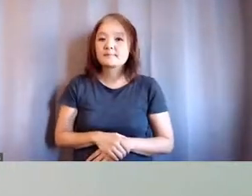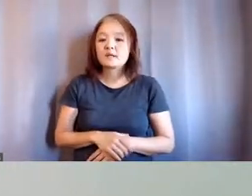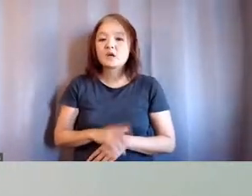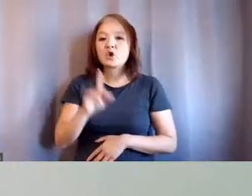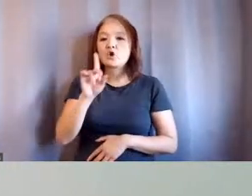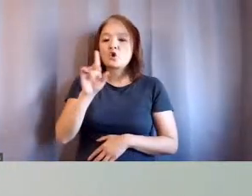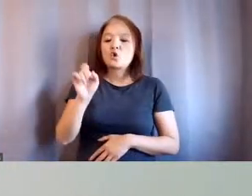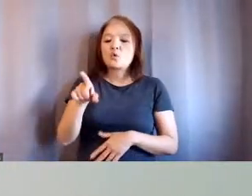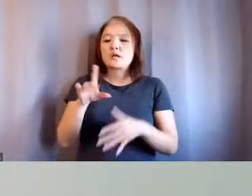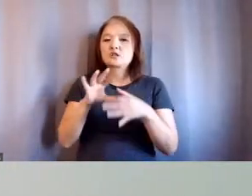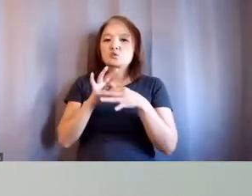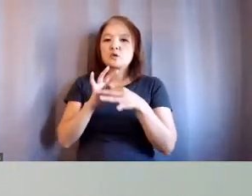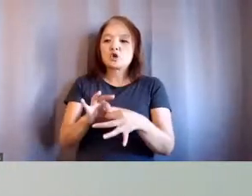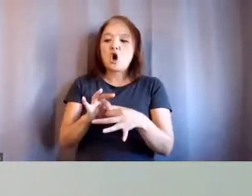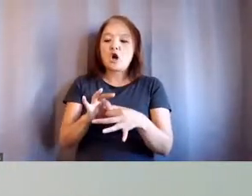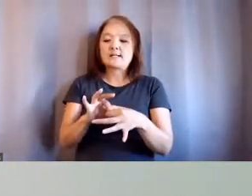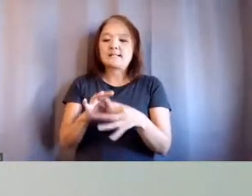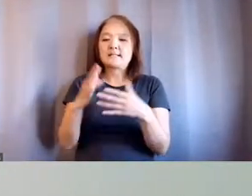Questions regarding